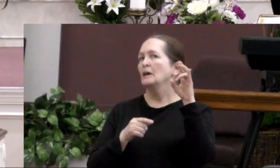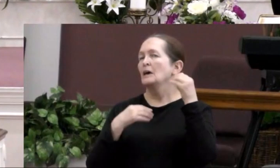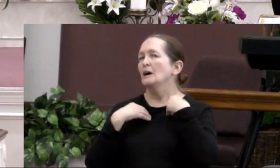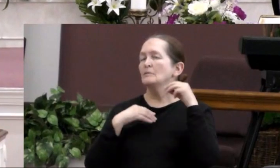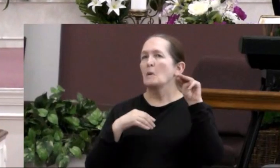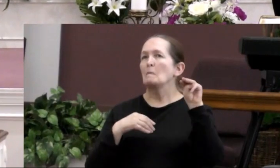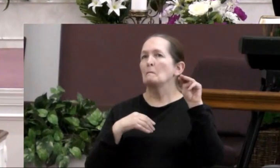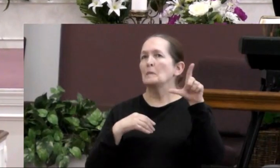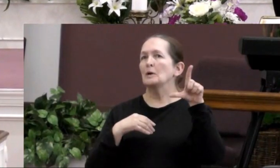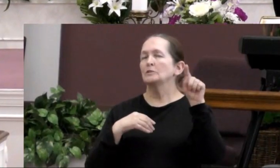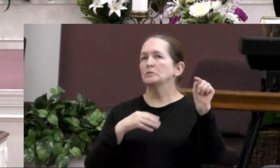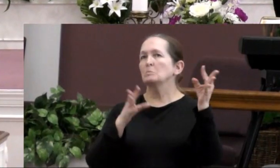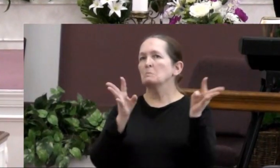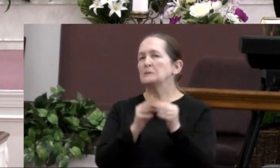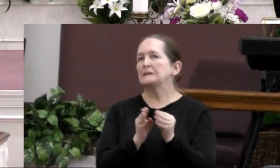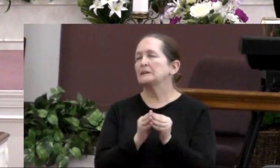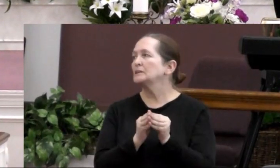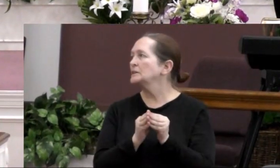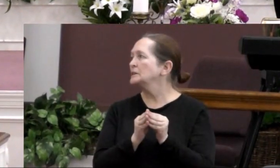MLT meeting.